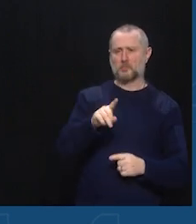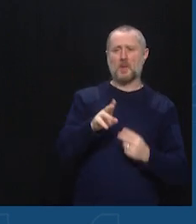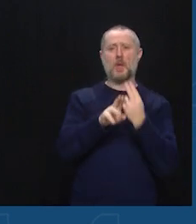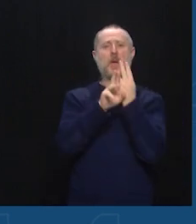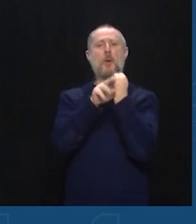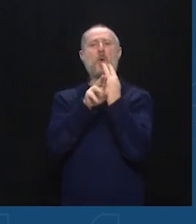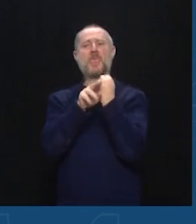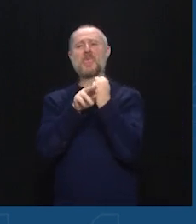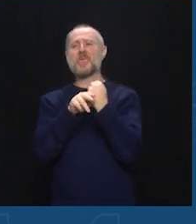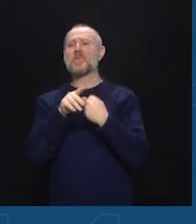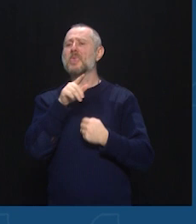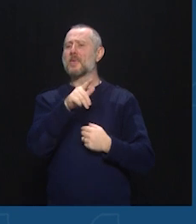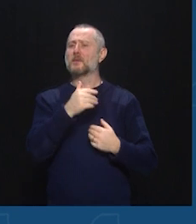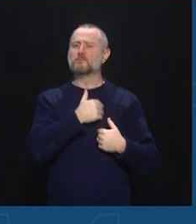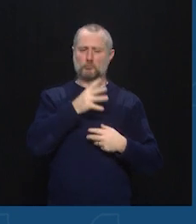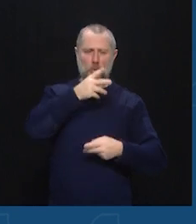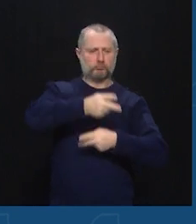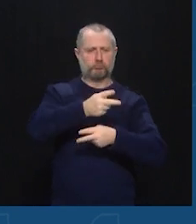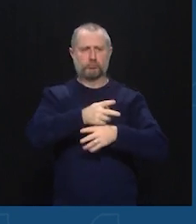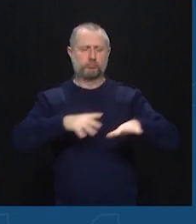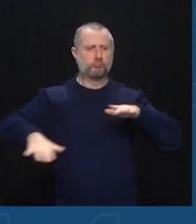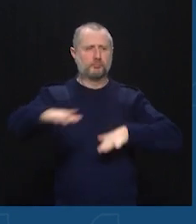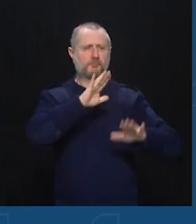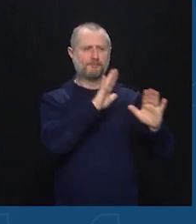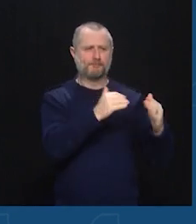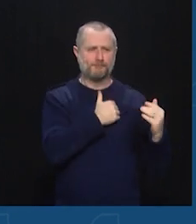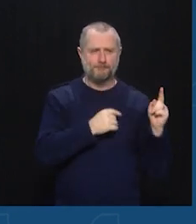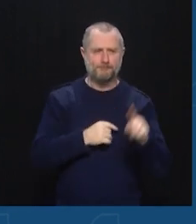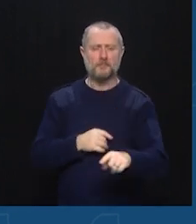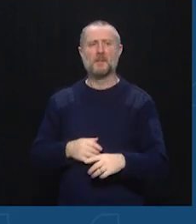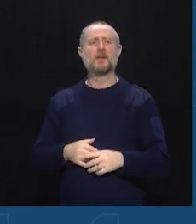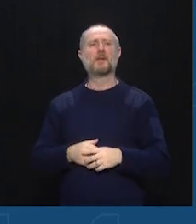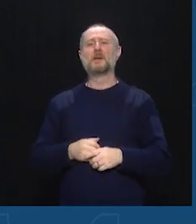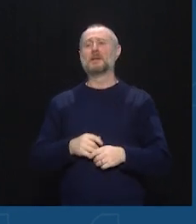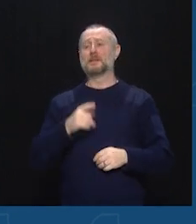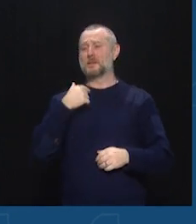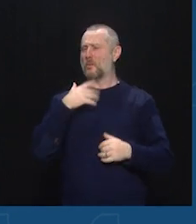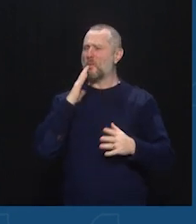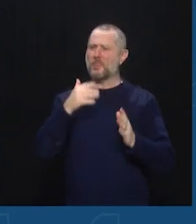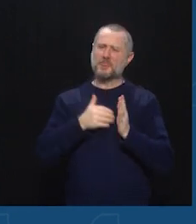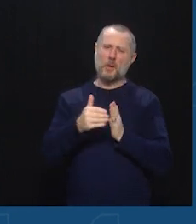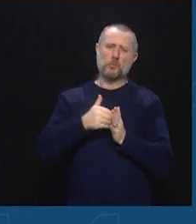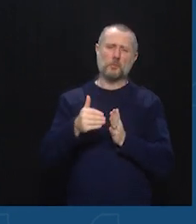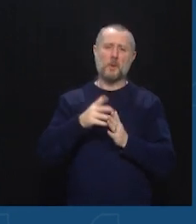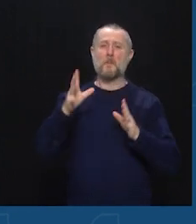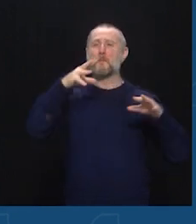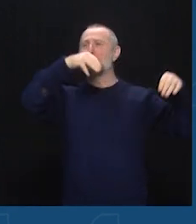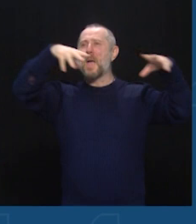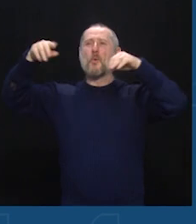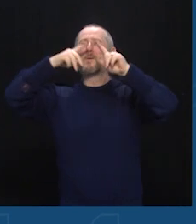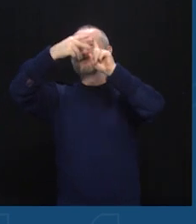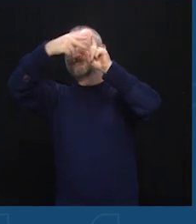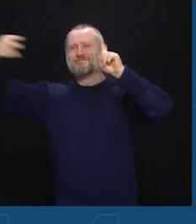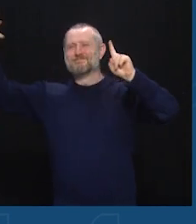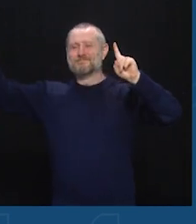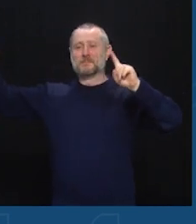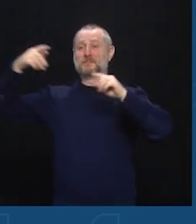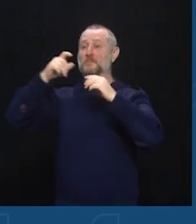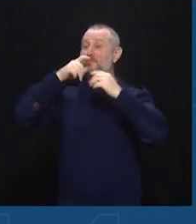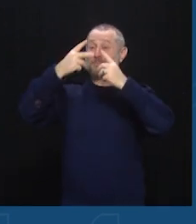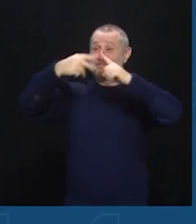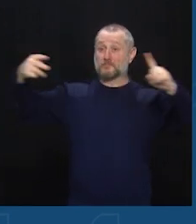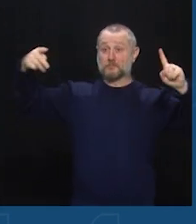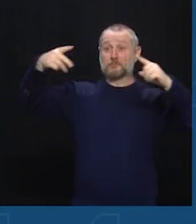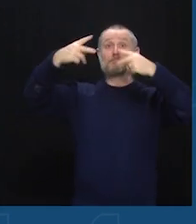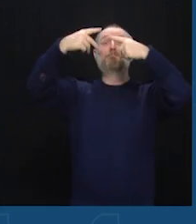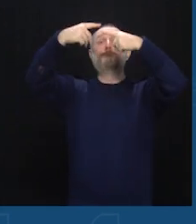is handling operations elsewhere in the state, as well as thousands of utility workers. These are the people. When the power starts going out, and we